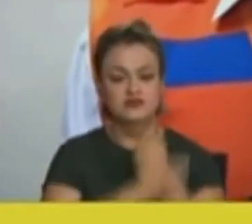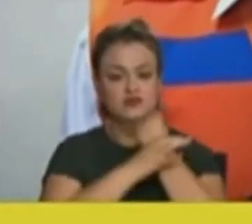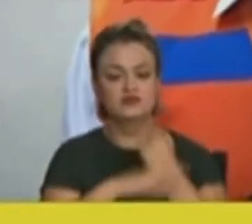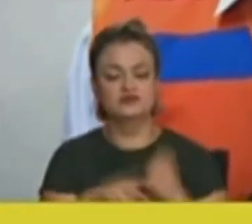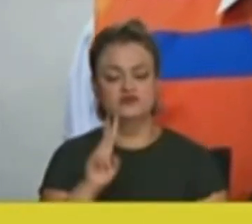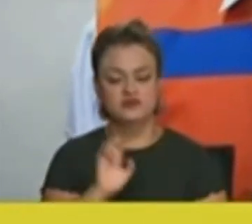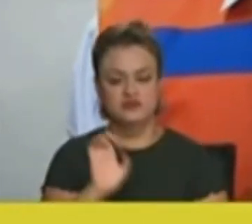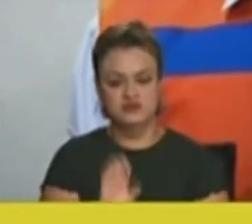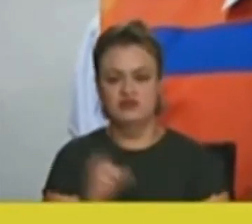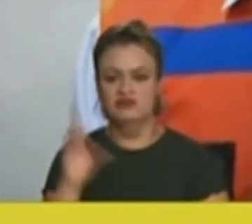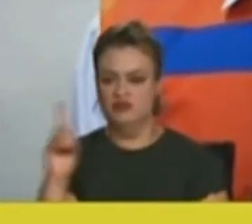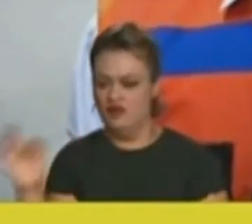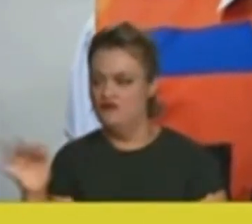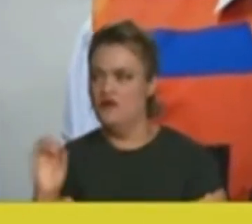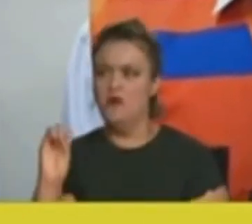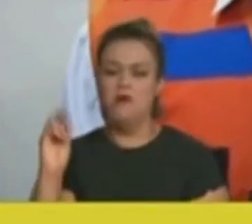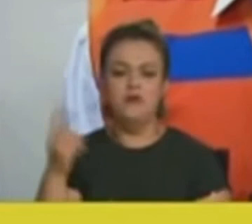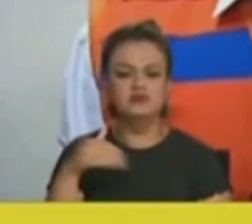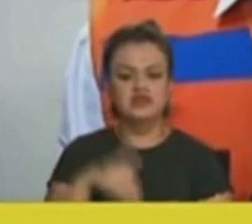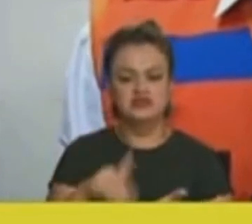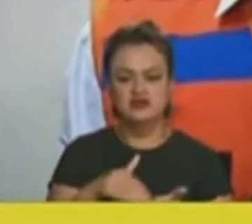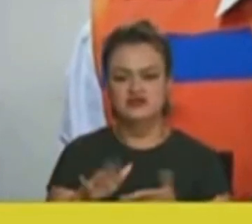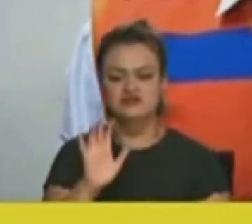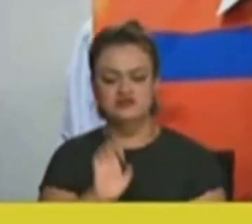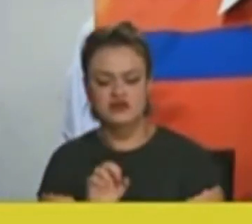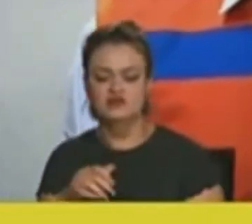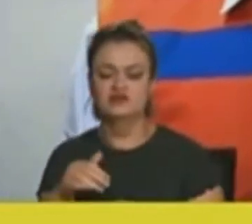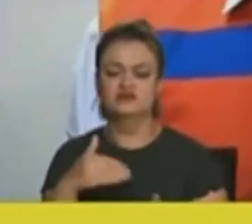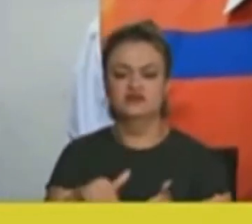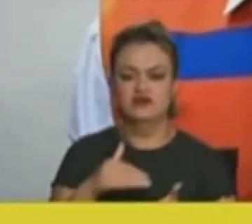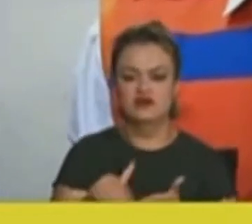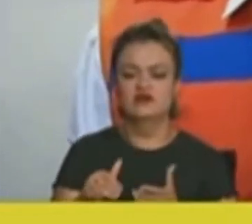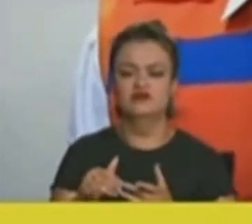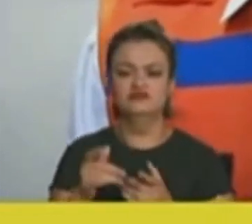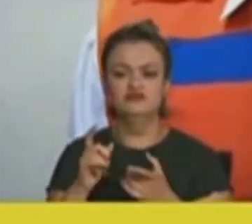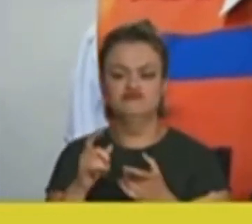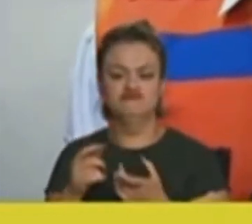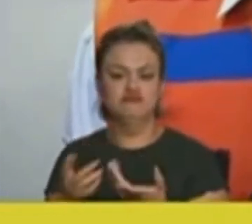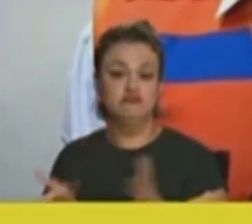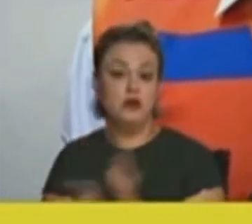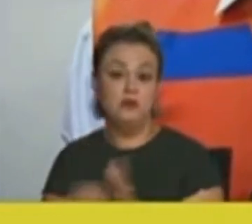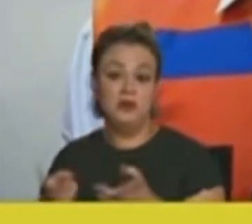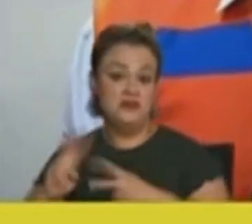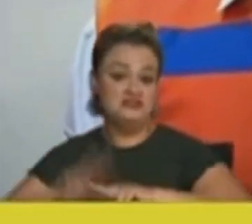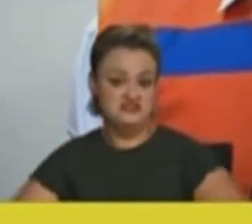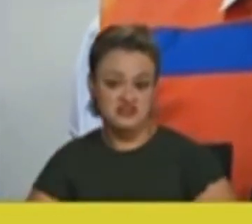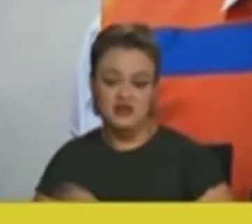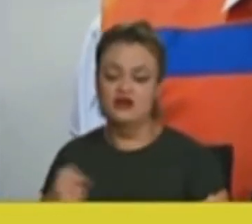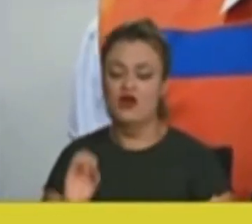can move military forces to ensure public security.